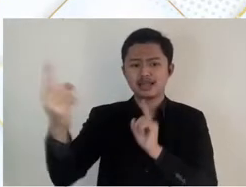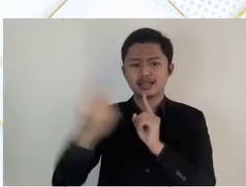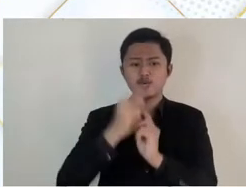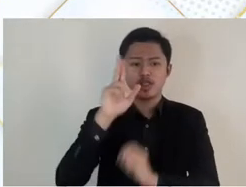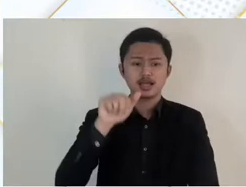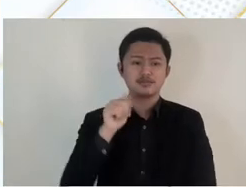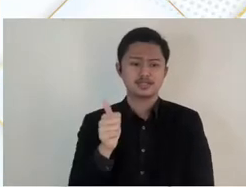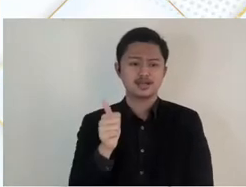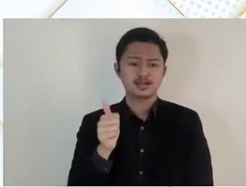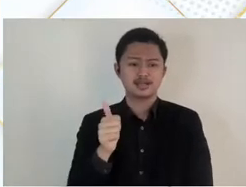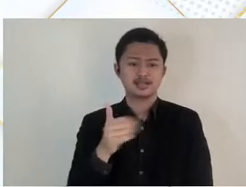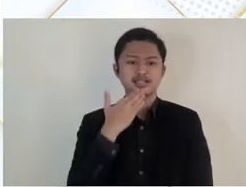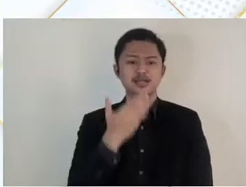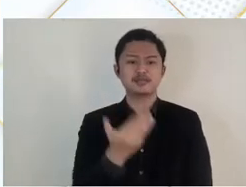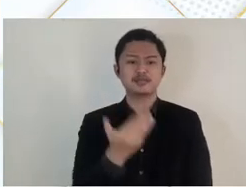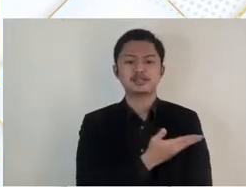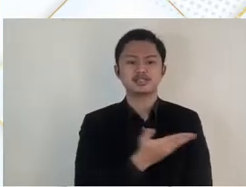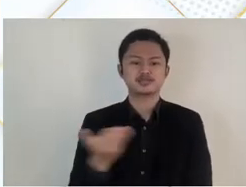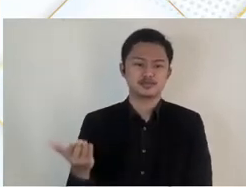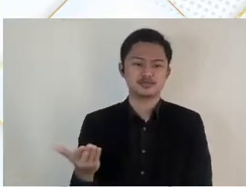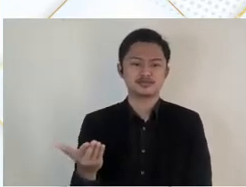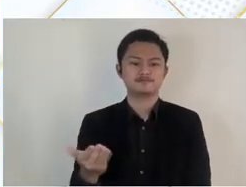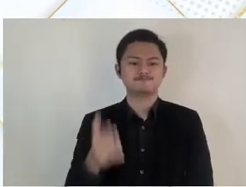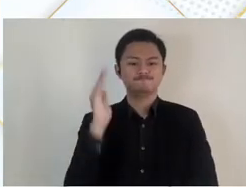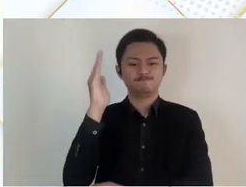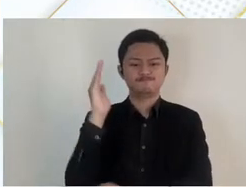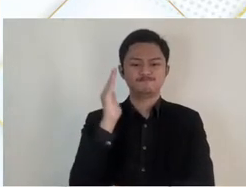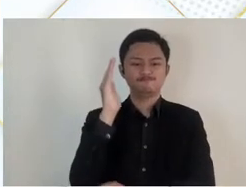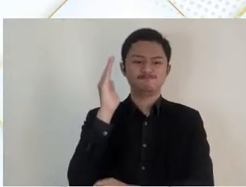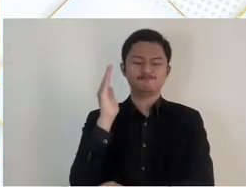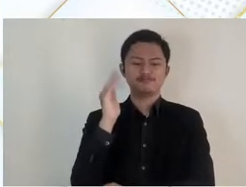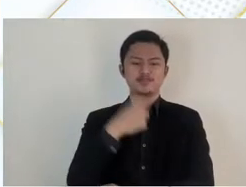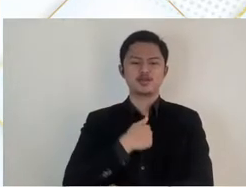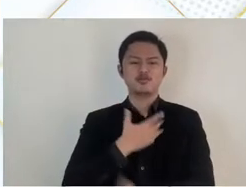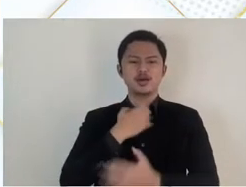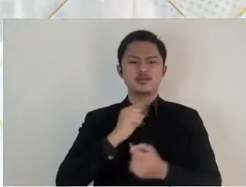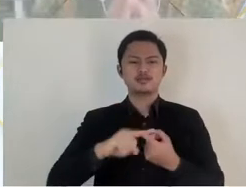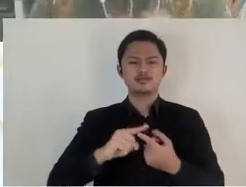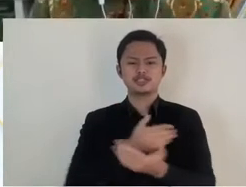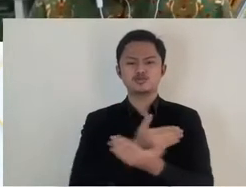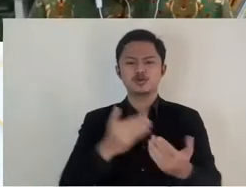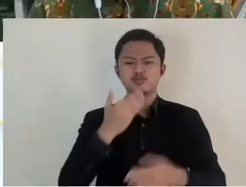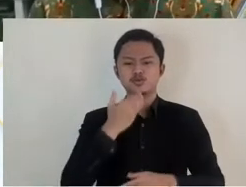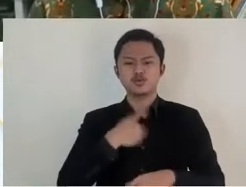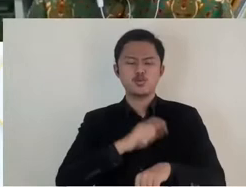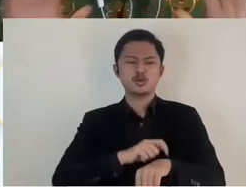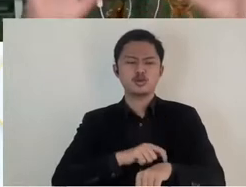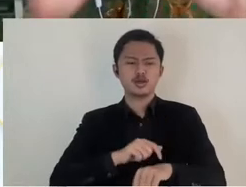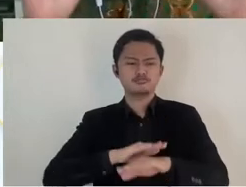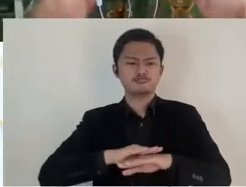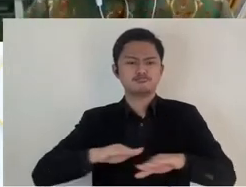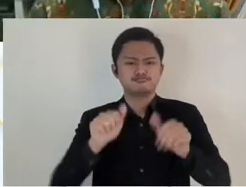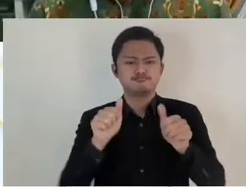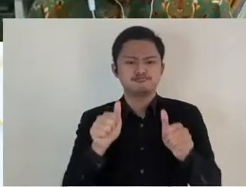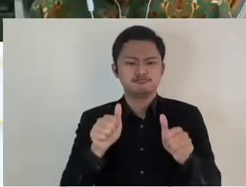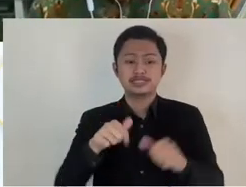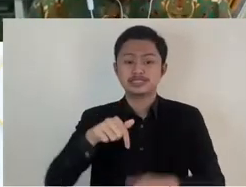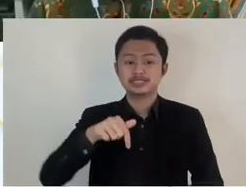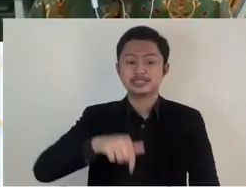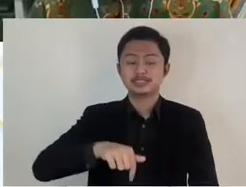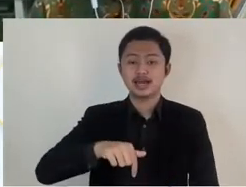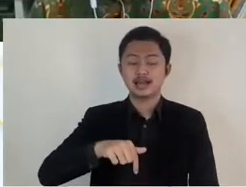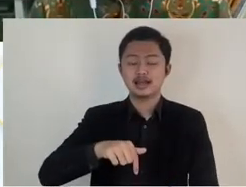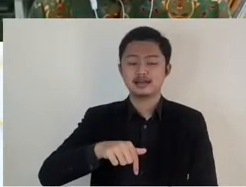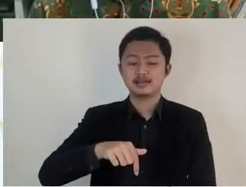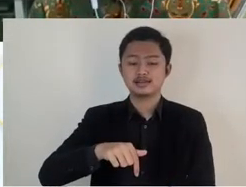more talks there. Thank you very much to all the speakers. And I hope you all have a nice day. Stay safe wherever you are. Now, we